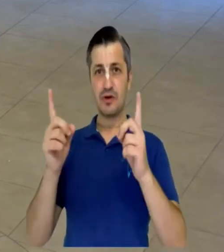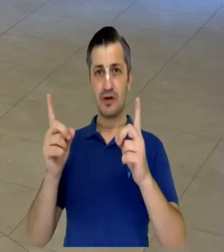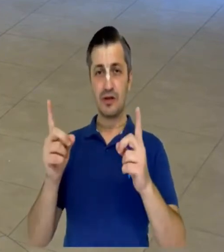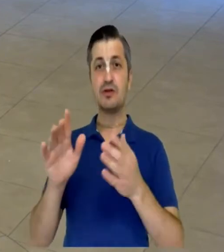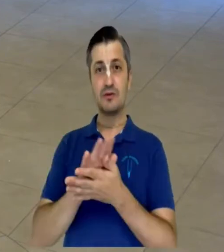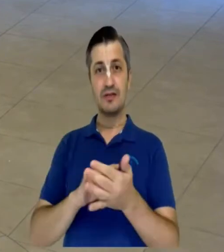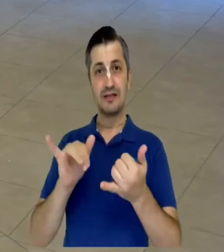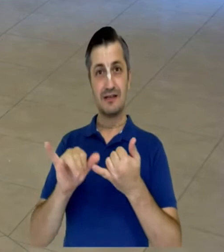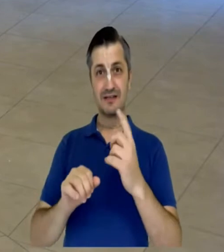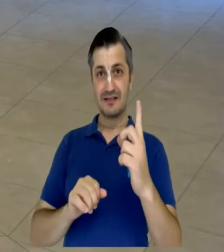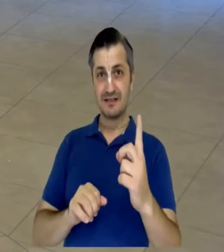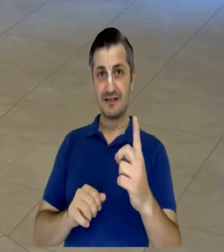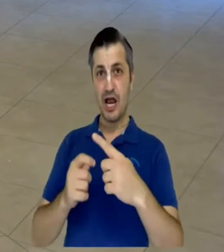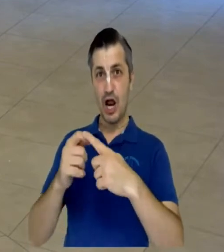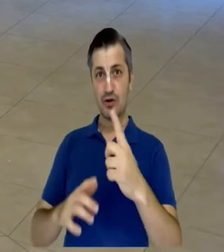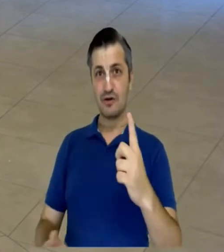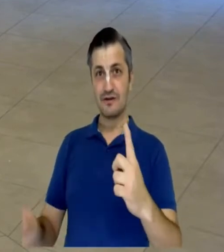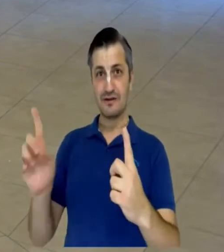on the battlefield.